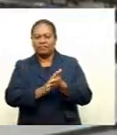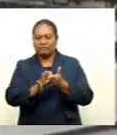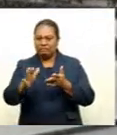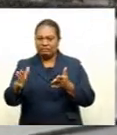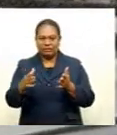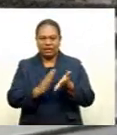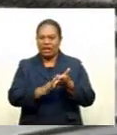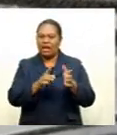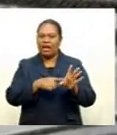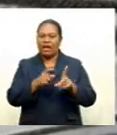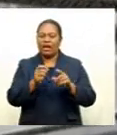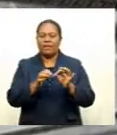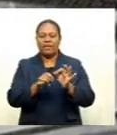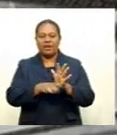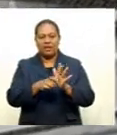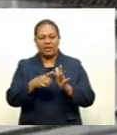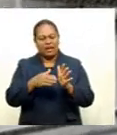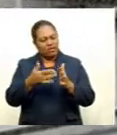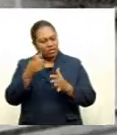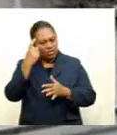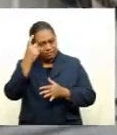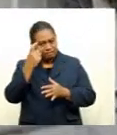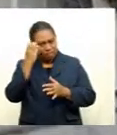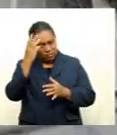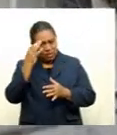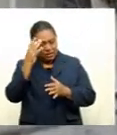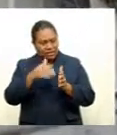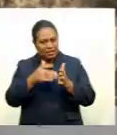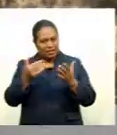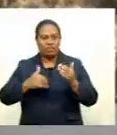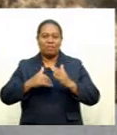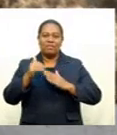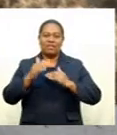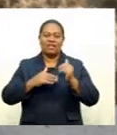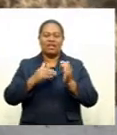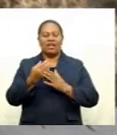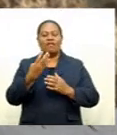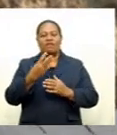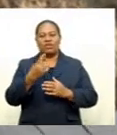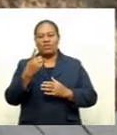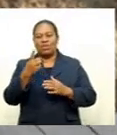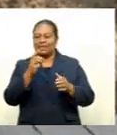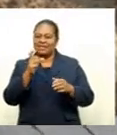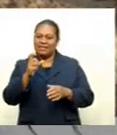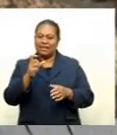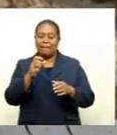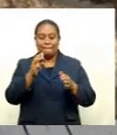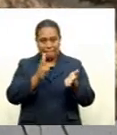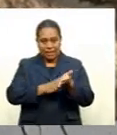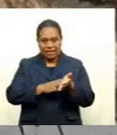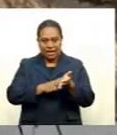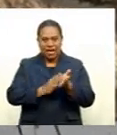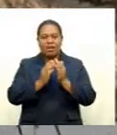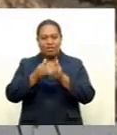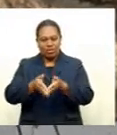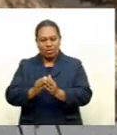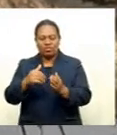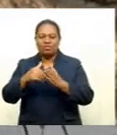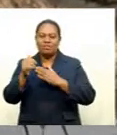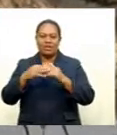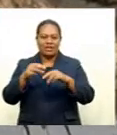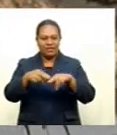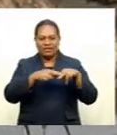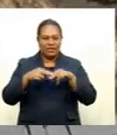the construction are now being considered, and the prospect of building the 41-meter sailing vessel in Fiji is being